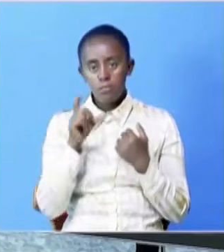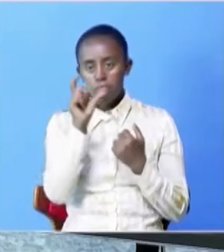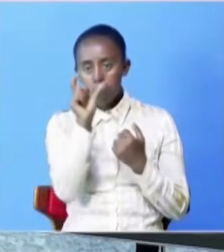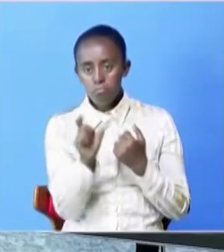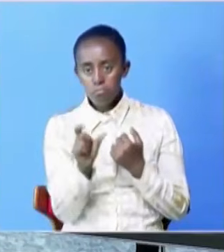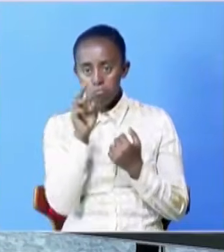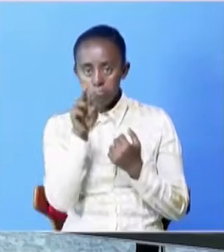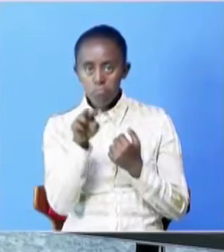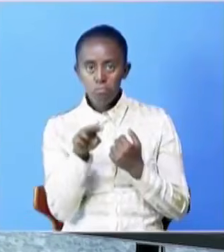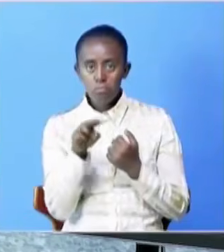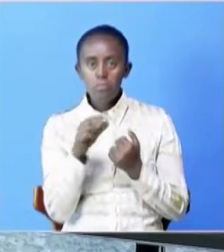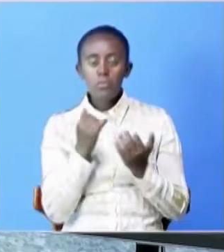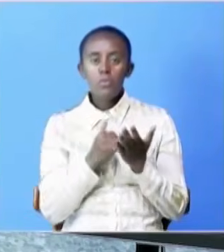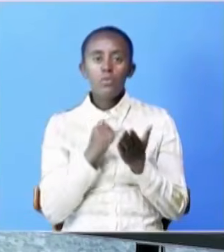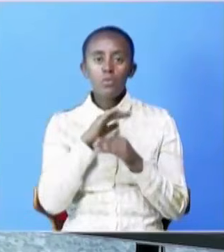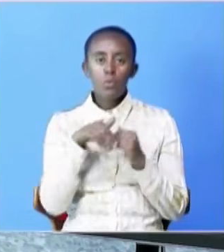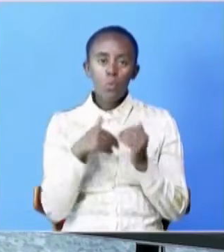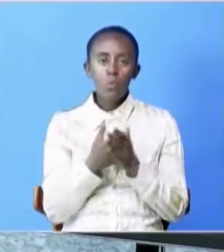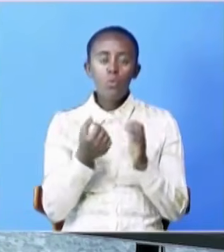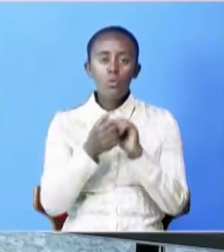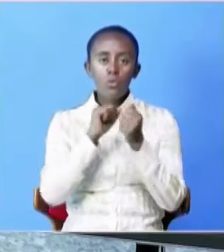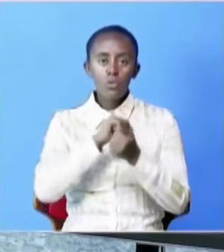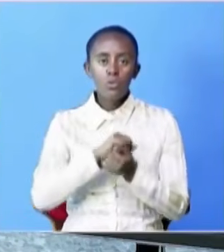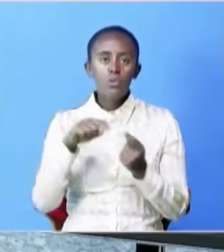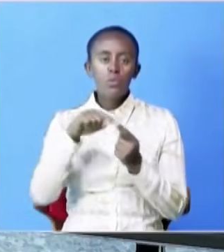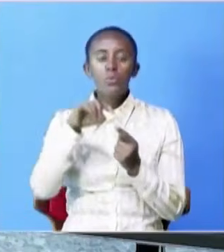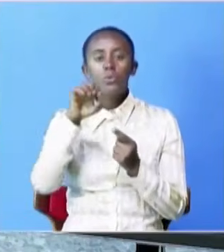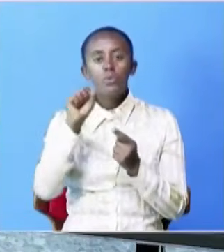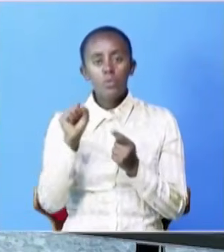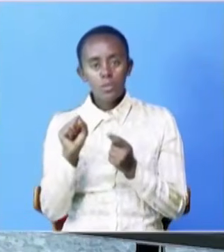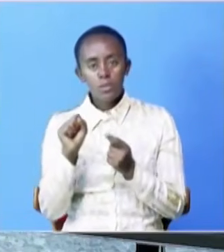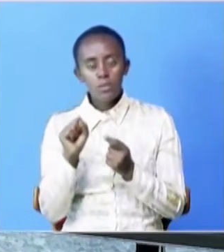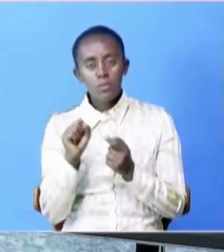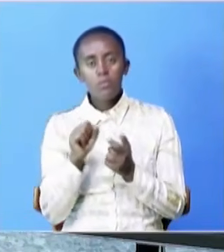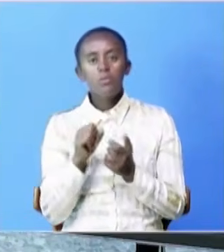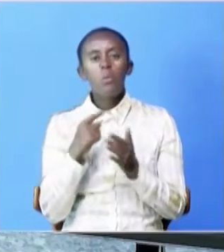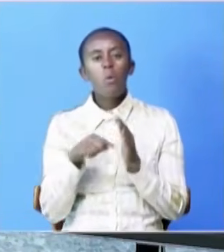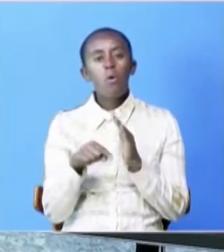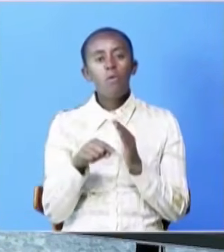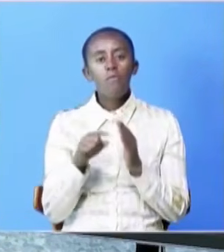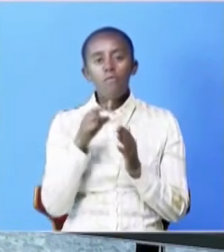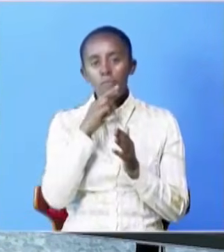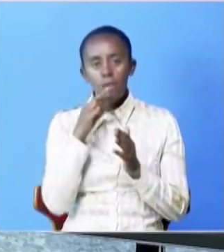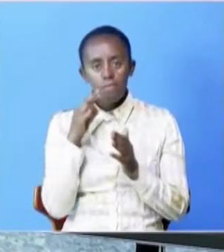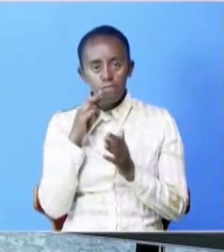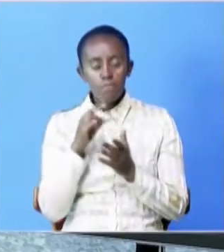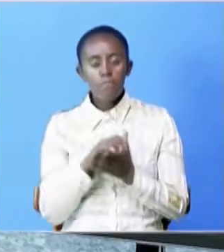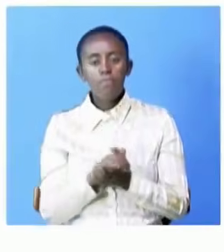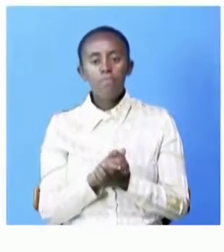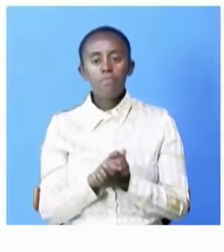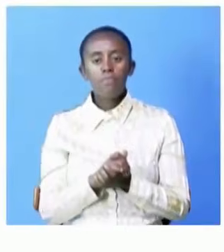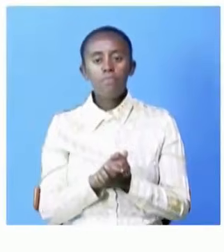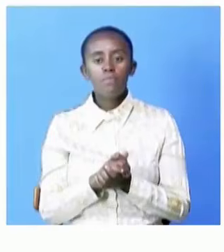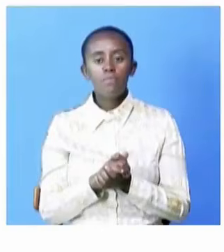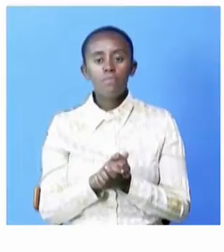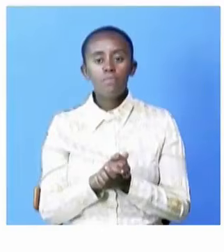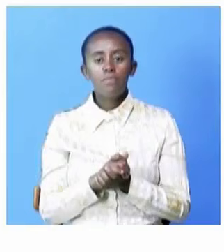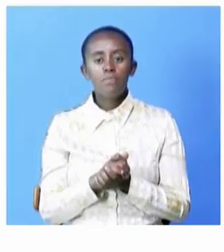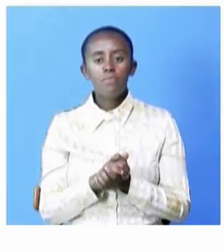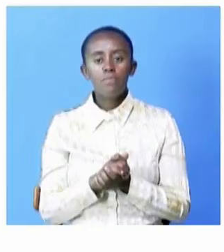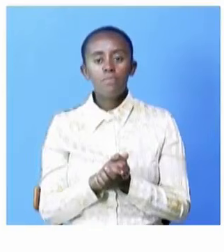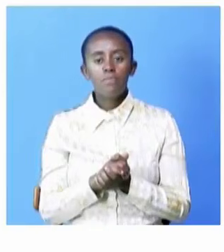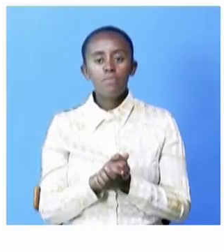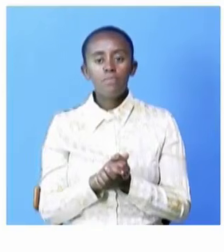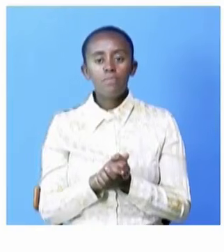see here, it's all changed to ES. What about verbs? What about